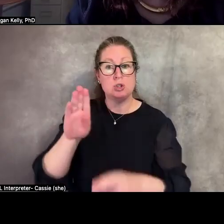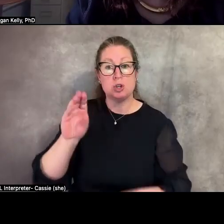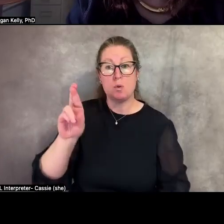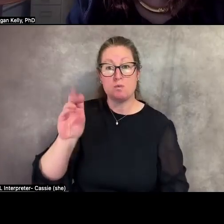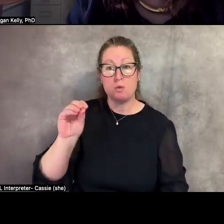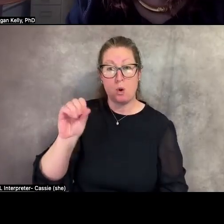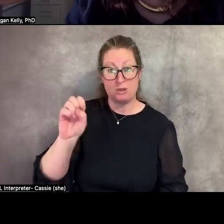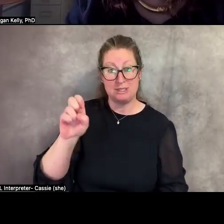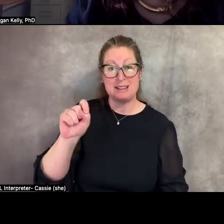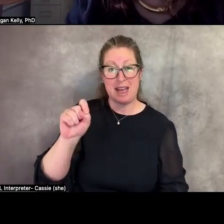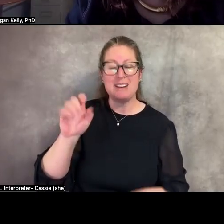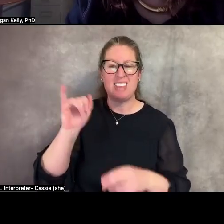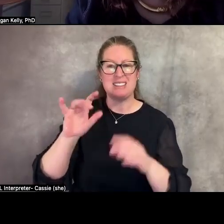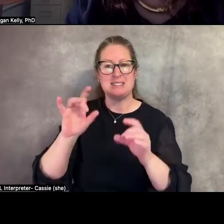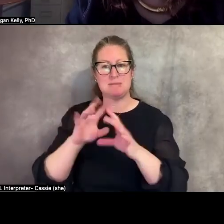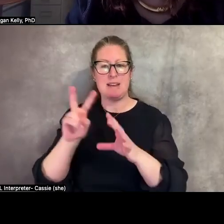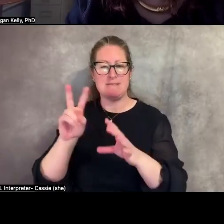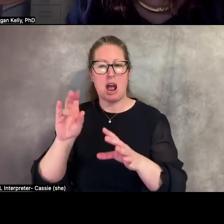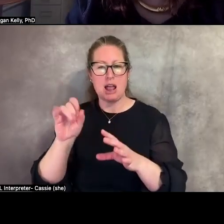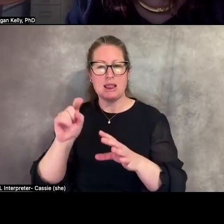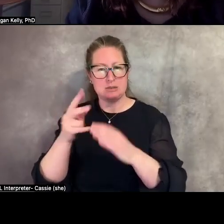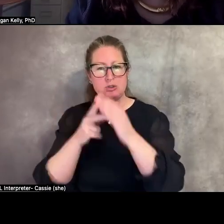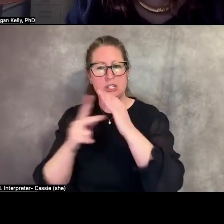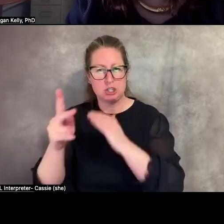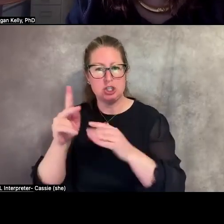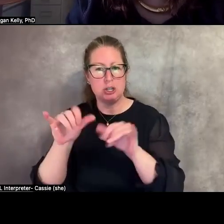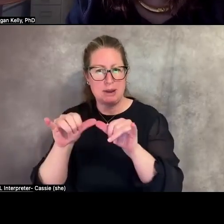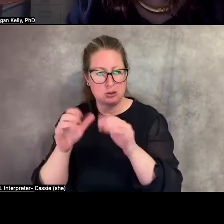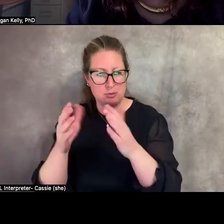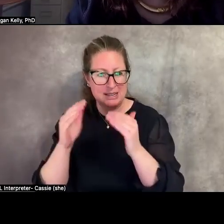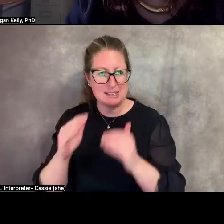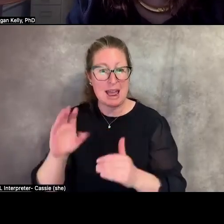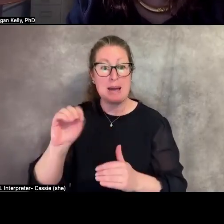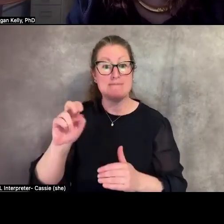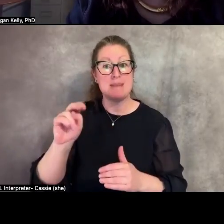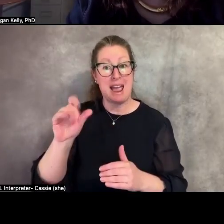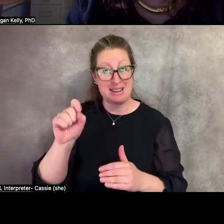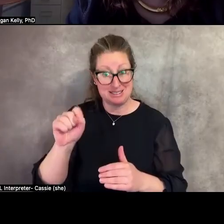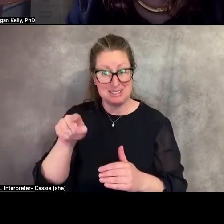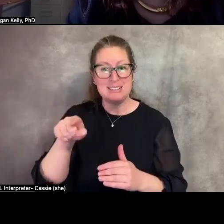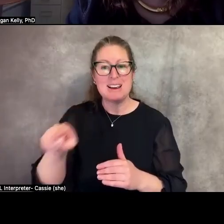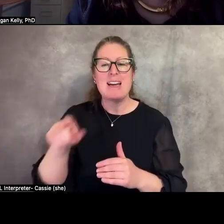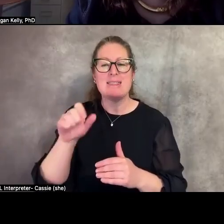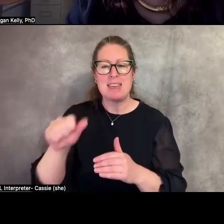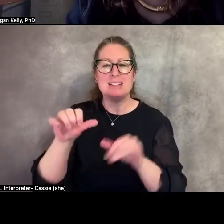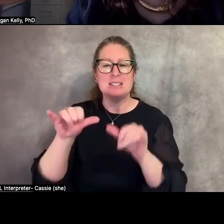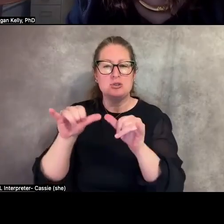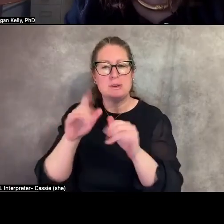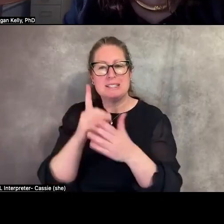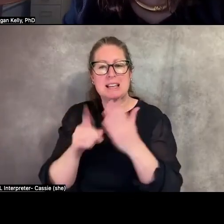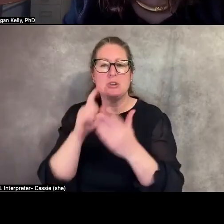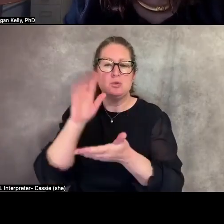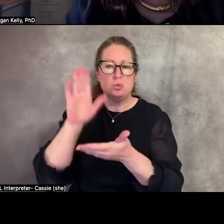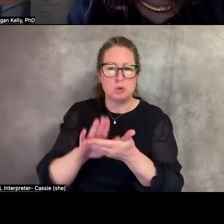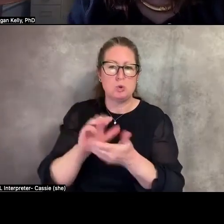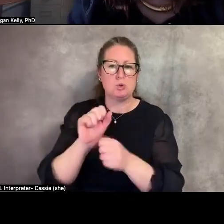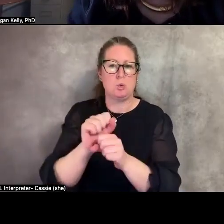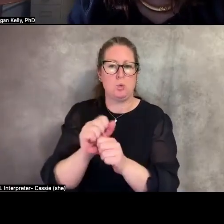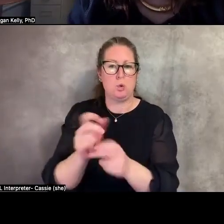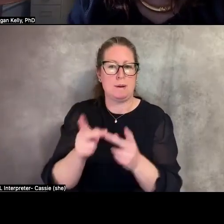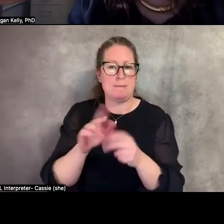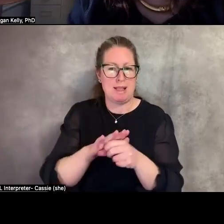prediction instrument, and MANT, which is an evidence-based training program designed to reduce workplace violence, which will be discussed by